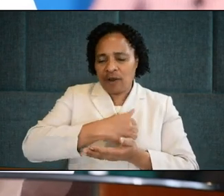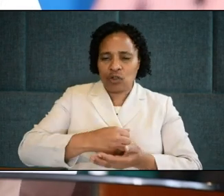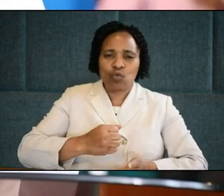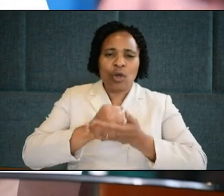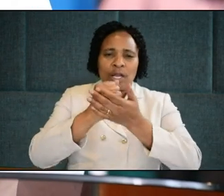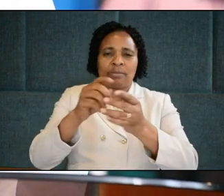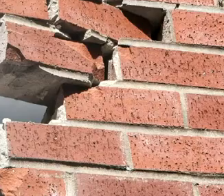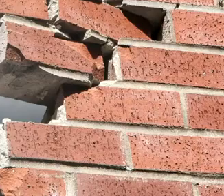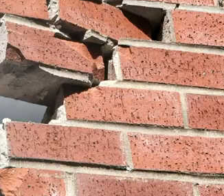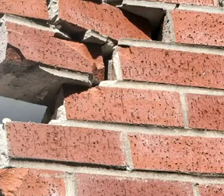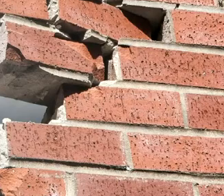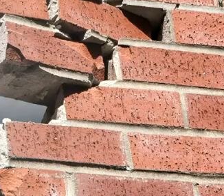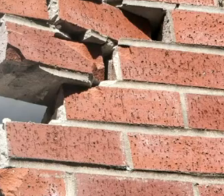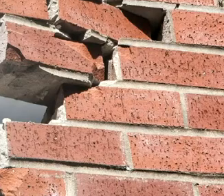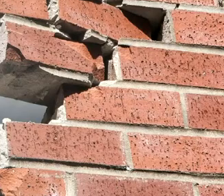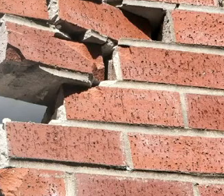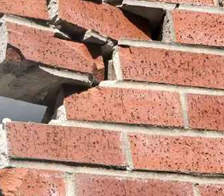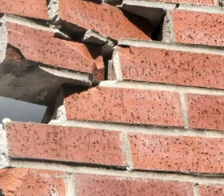people.